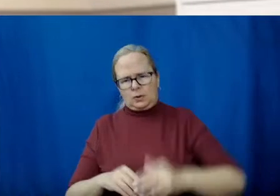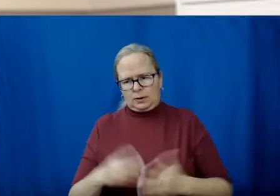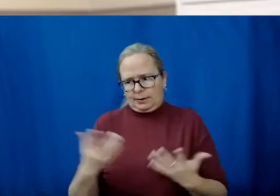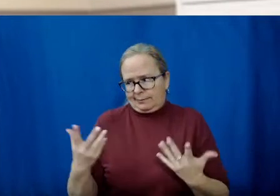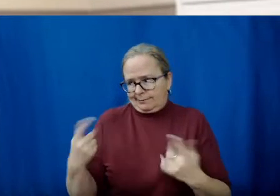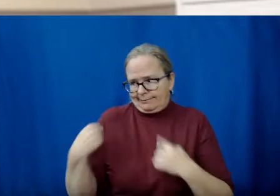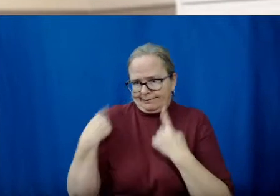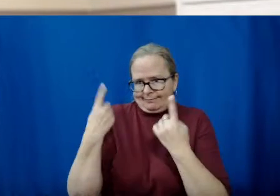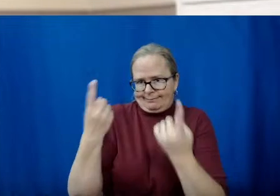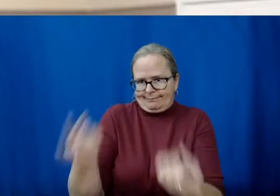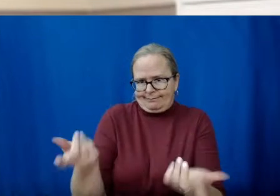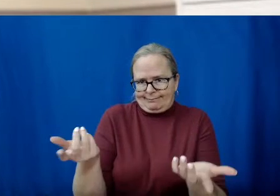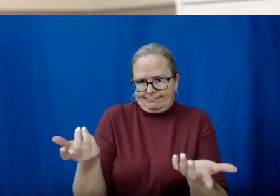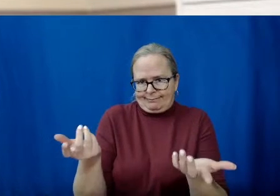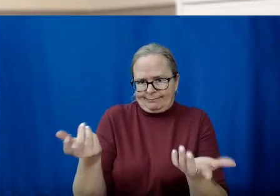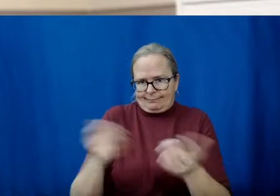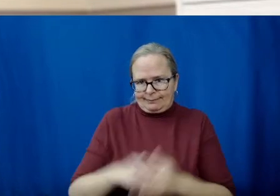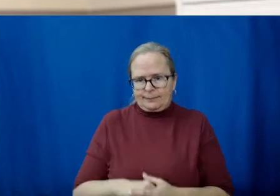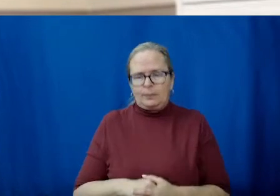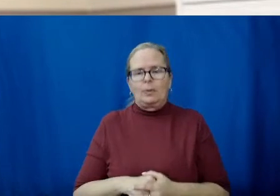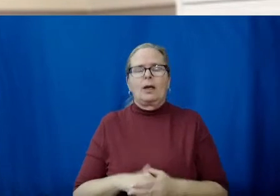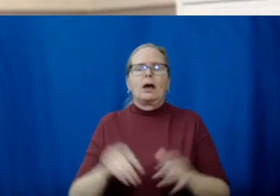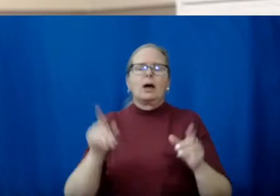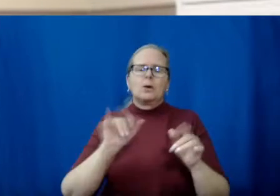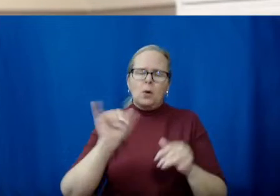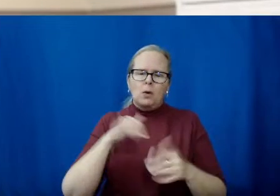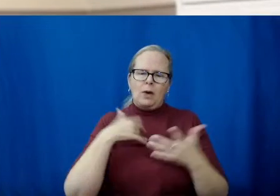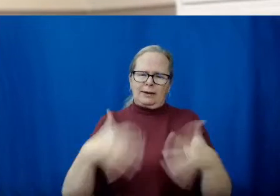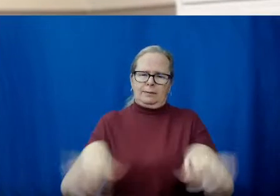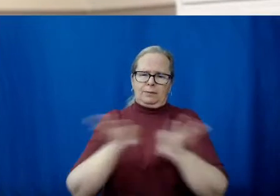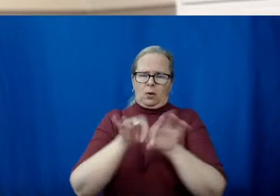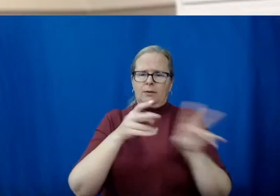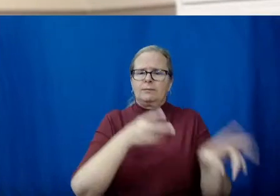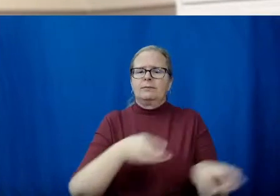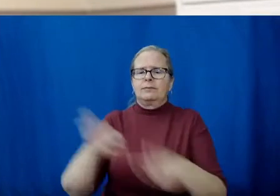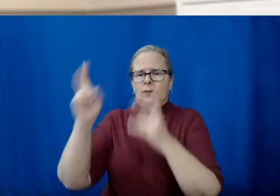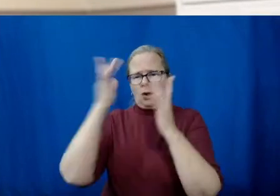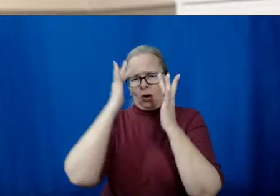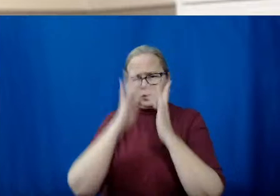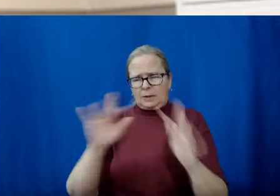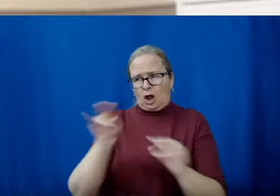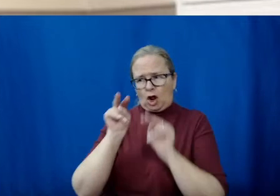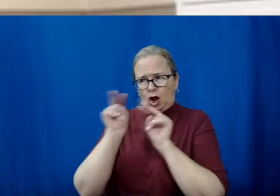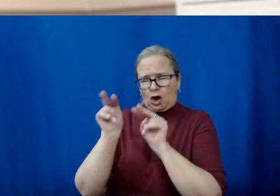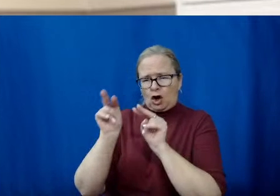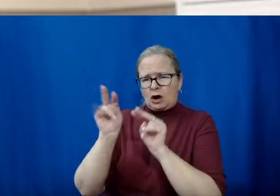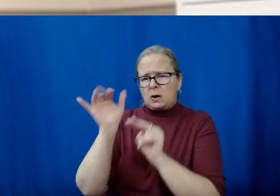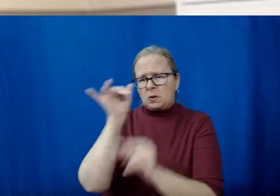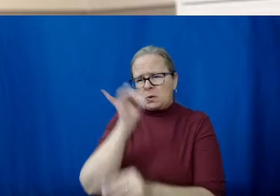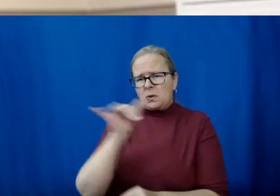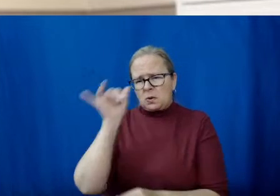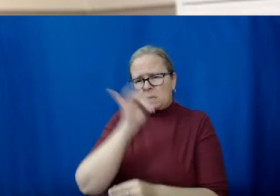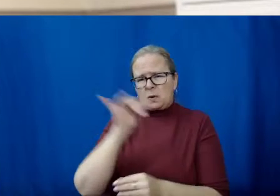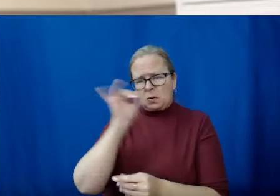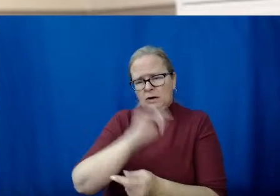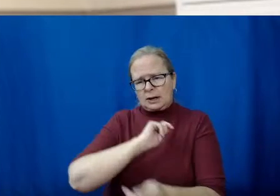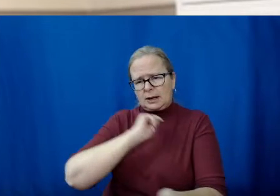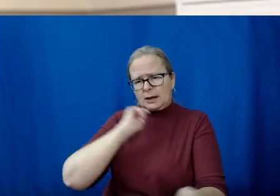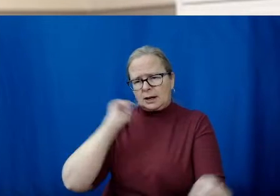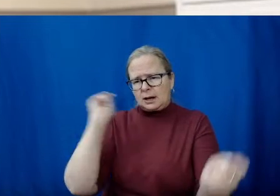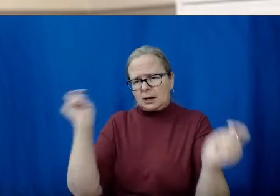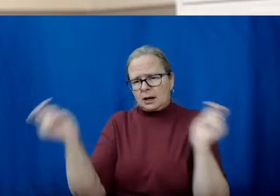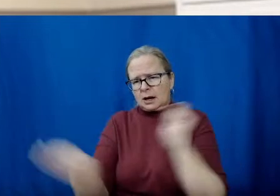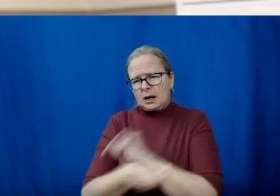hospitalizations. Huge revisions that go on, so you really can't rely on any daily numbers. You really have to go